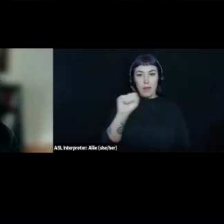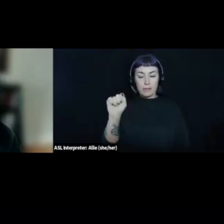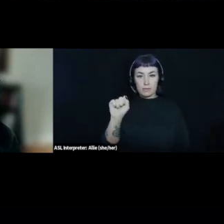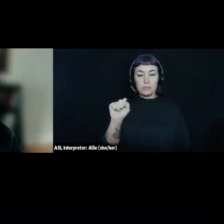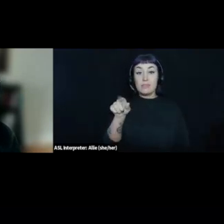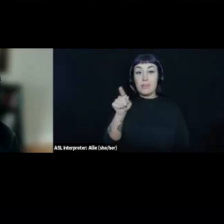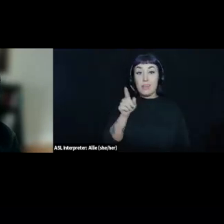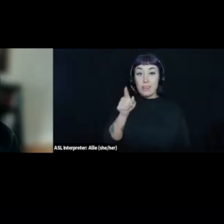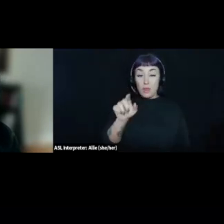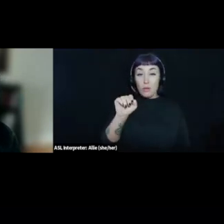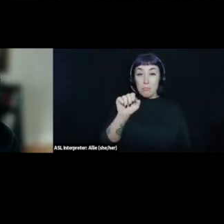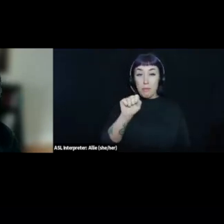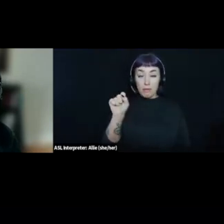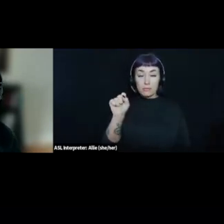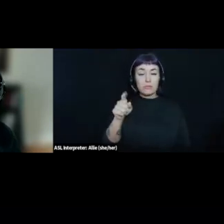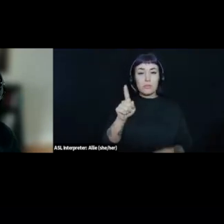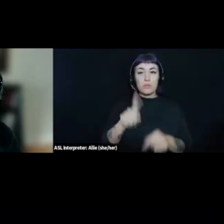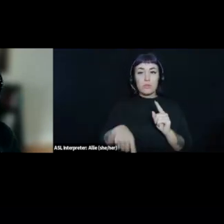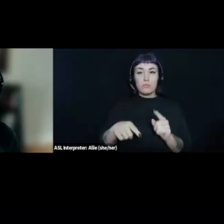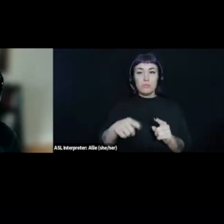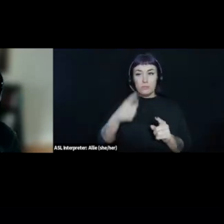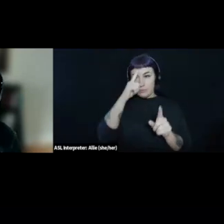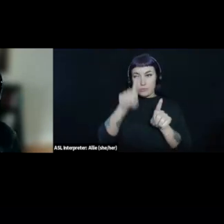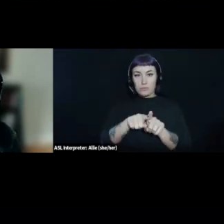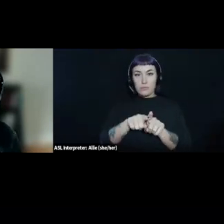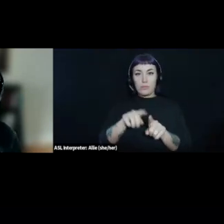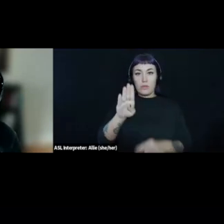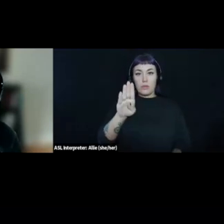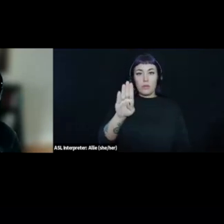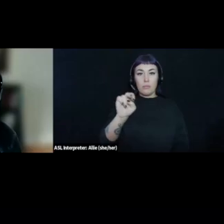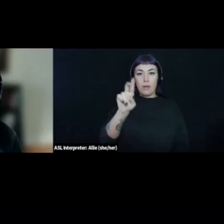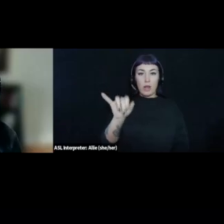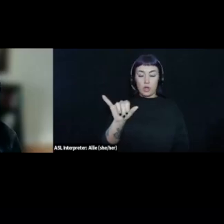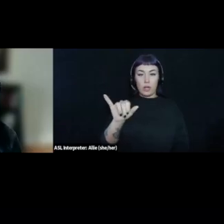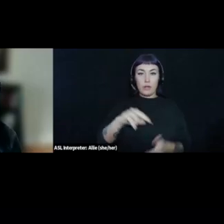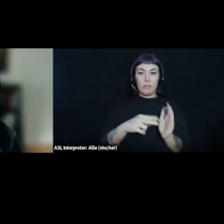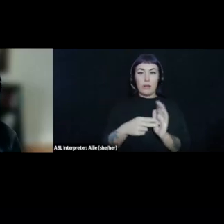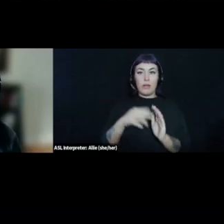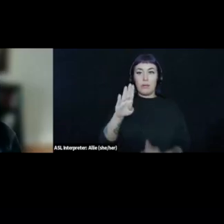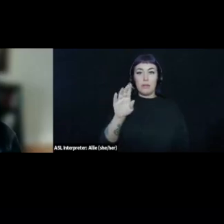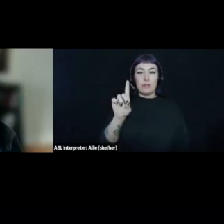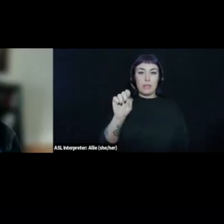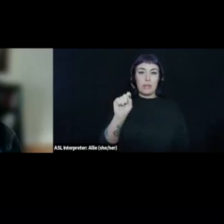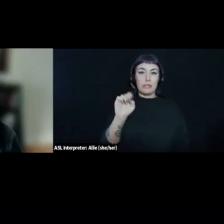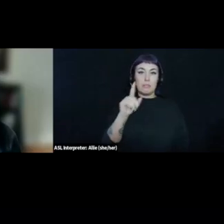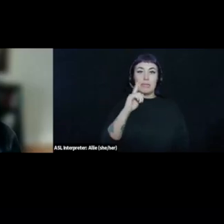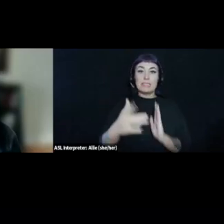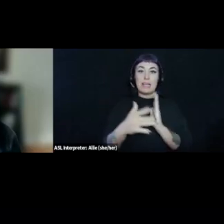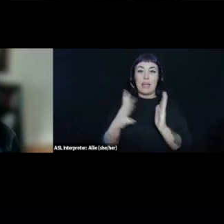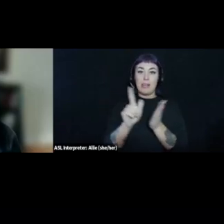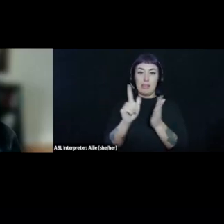and in Massachusetts, you cannot consent to battery, which means that BDSM is technically illegal